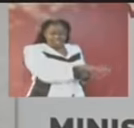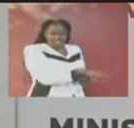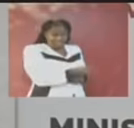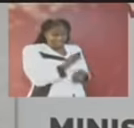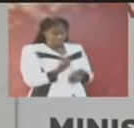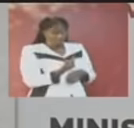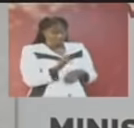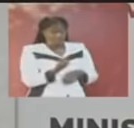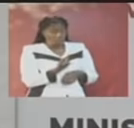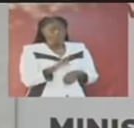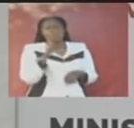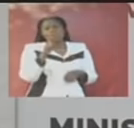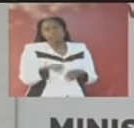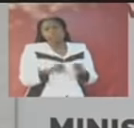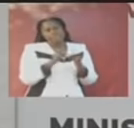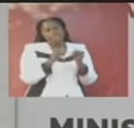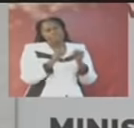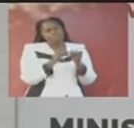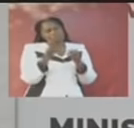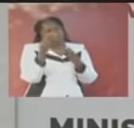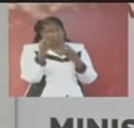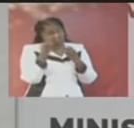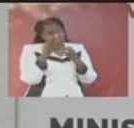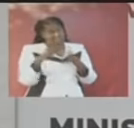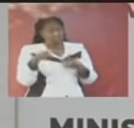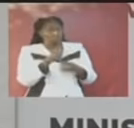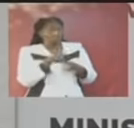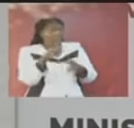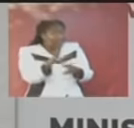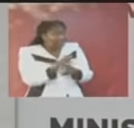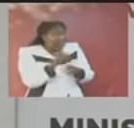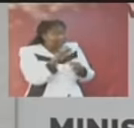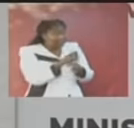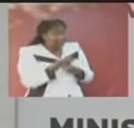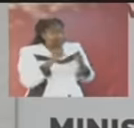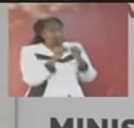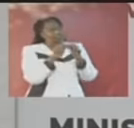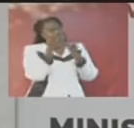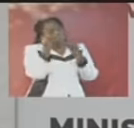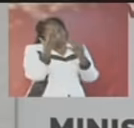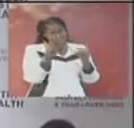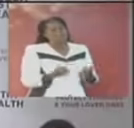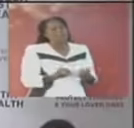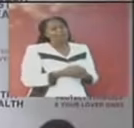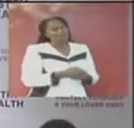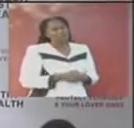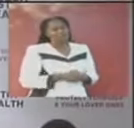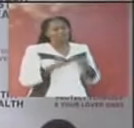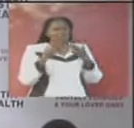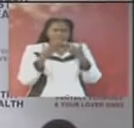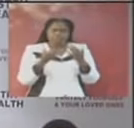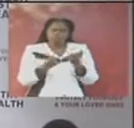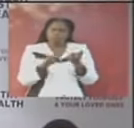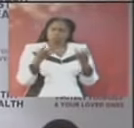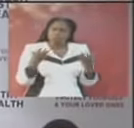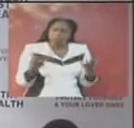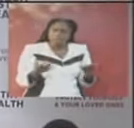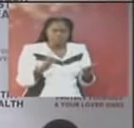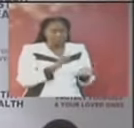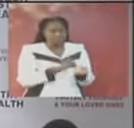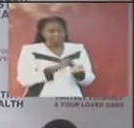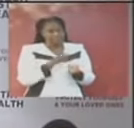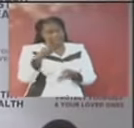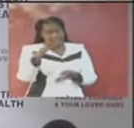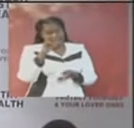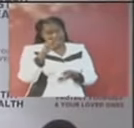that background information, which we're currently both pursuing and processing. Thank you very much, Dr. Hines, for reminding us